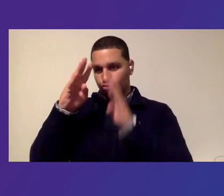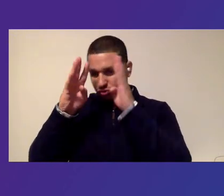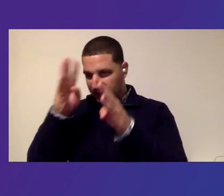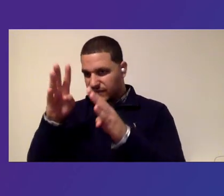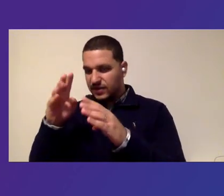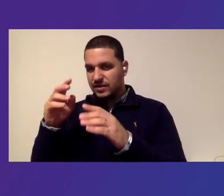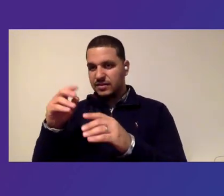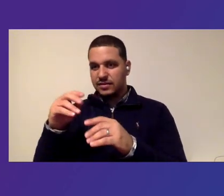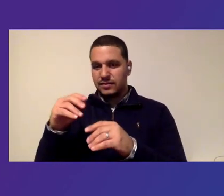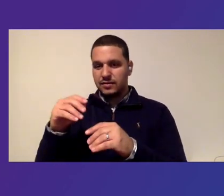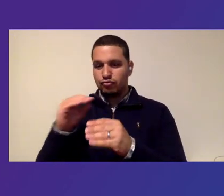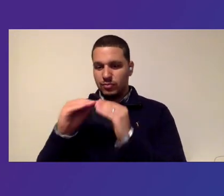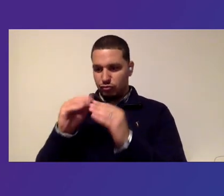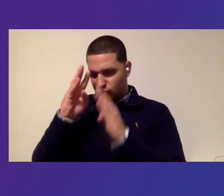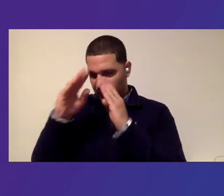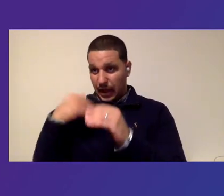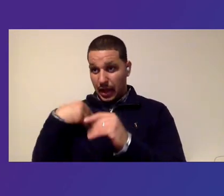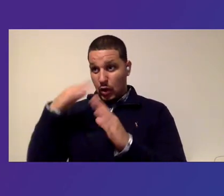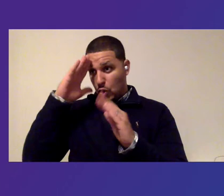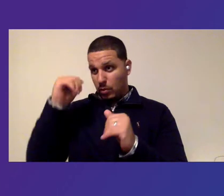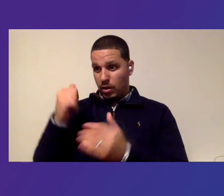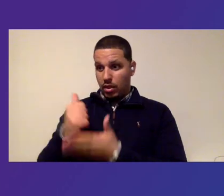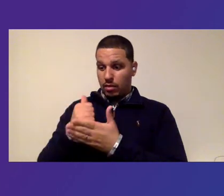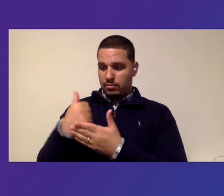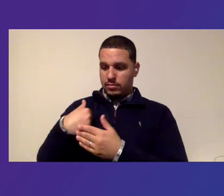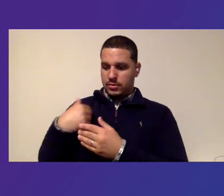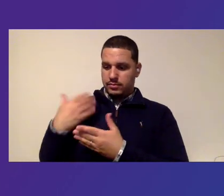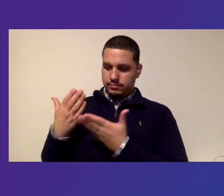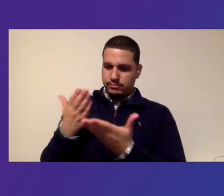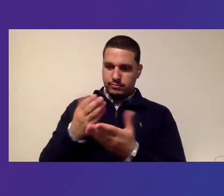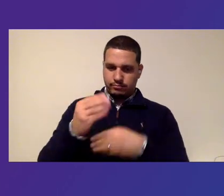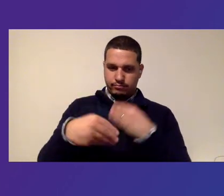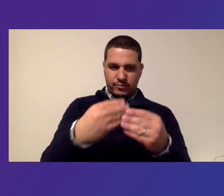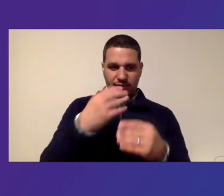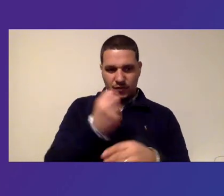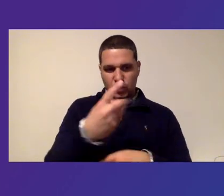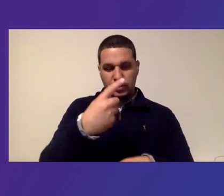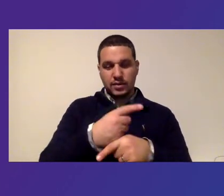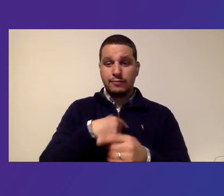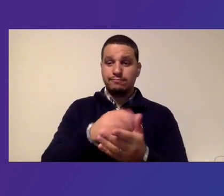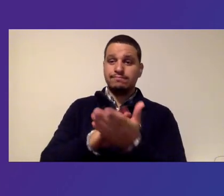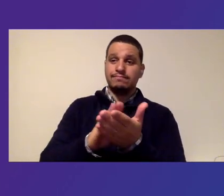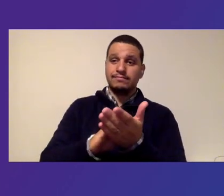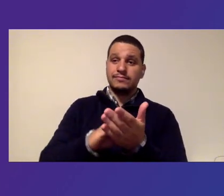next few days. So virtual round of applause, wherever you are,